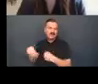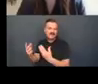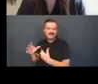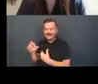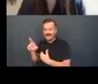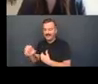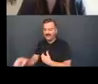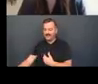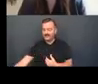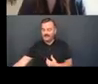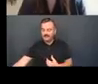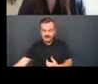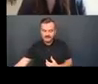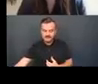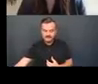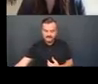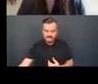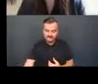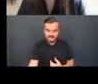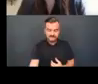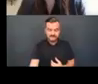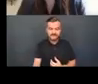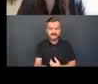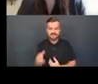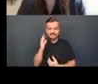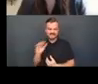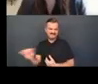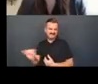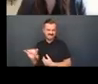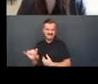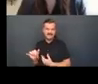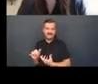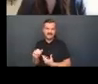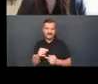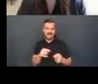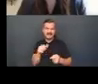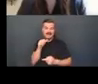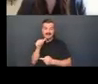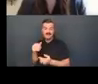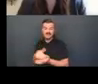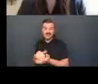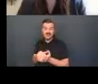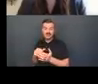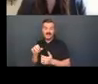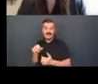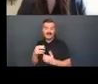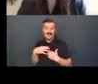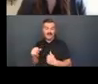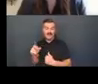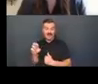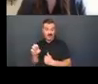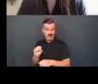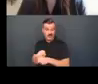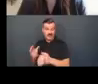the medical visit itself. While serving in similar capacities as the non-physician healthcare workers in the clinic, their